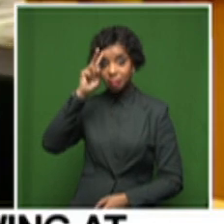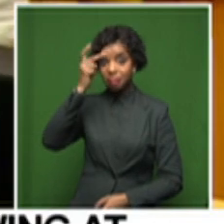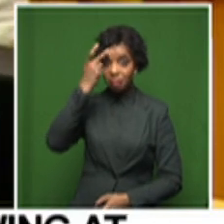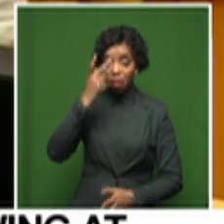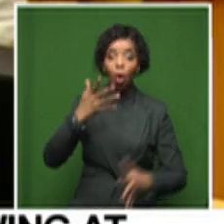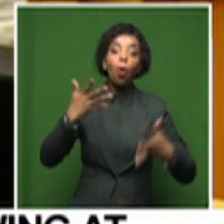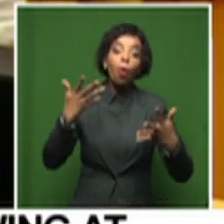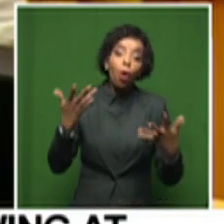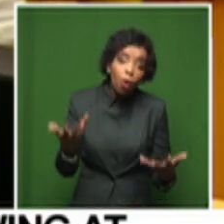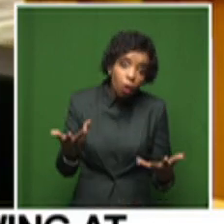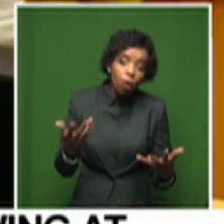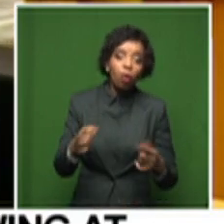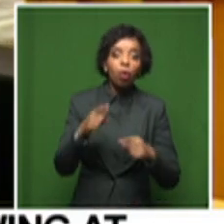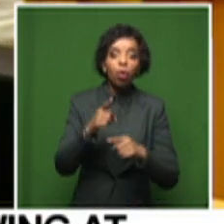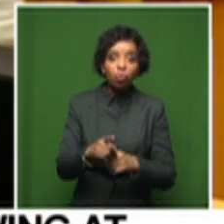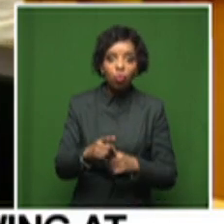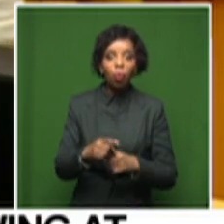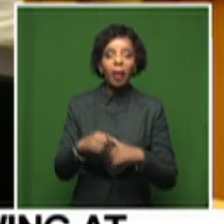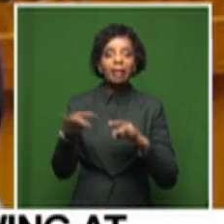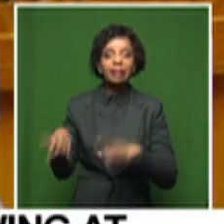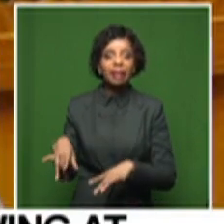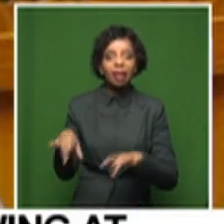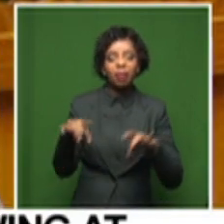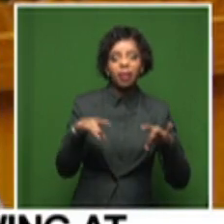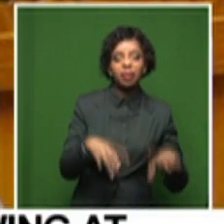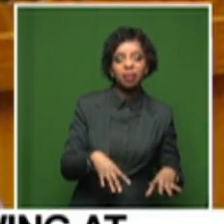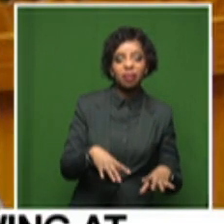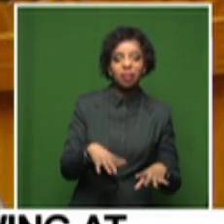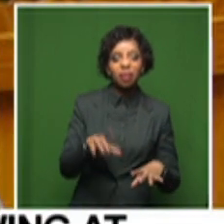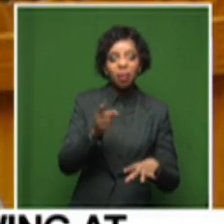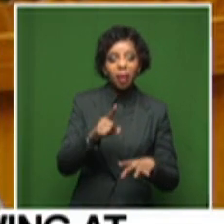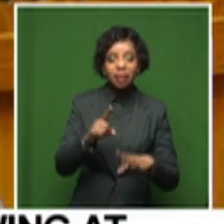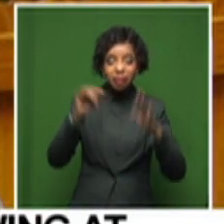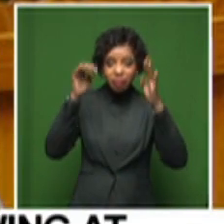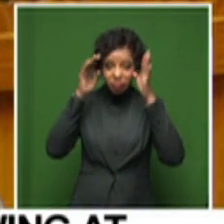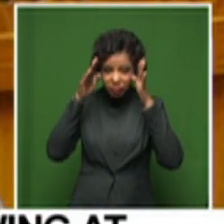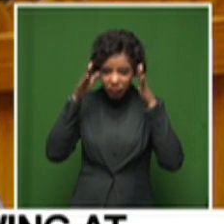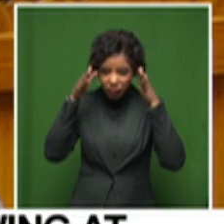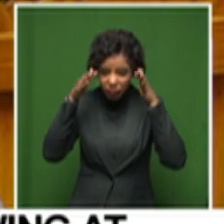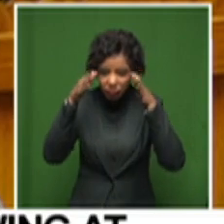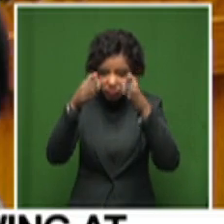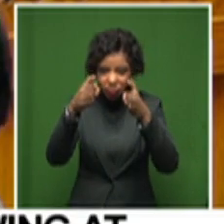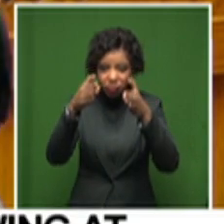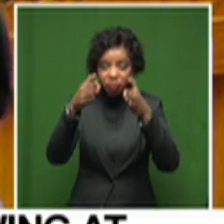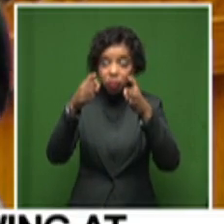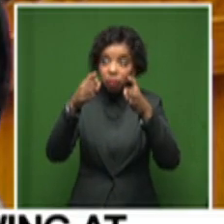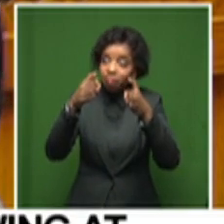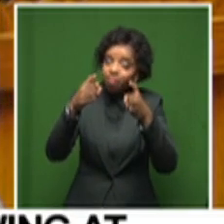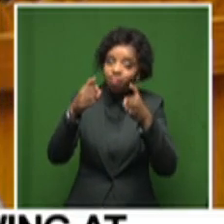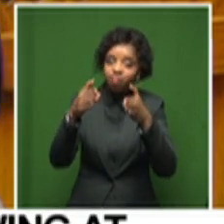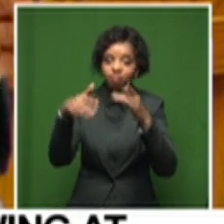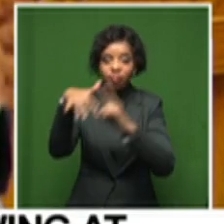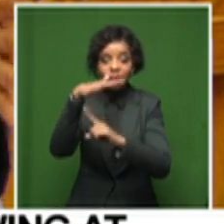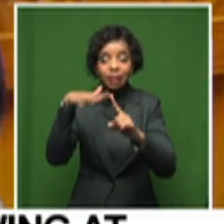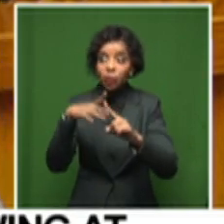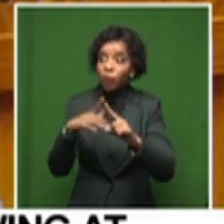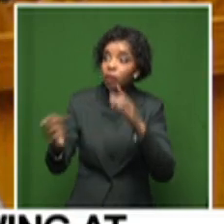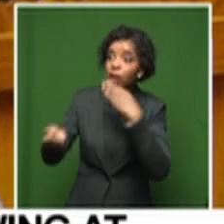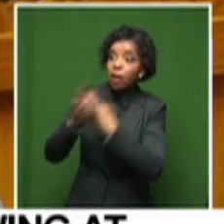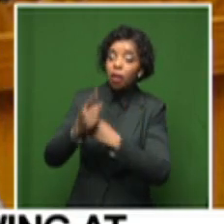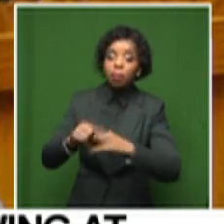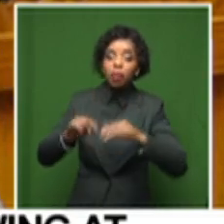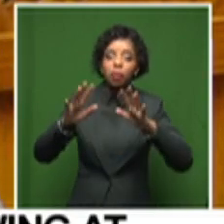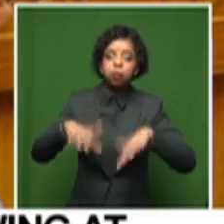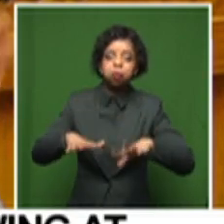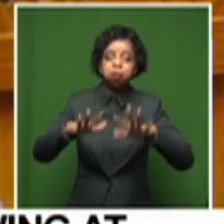what we call an ochklapi approach. Irrespective of the situation, you just keep moving. Even when there's a flood in front of